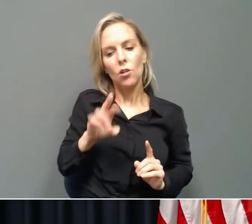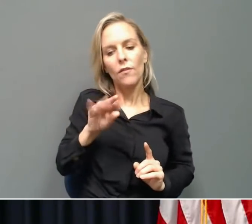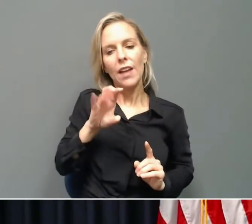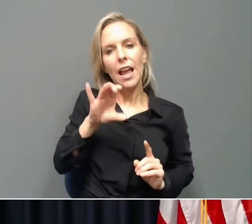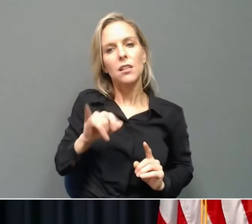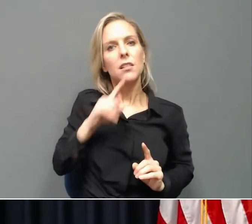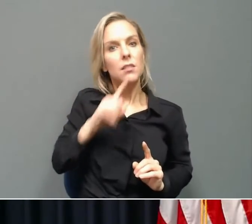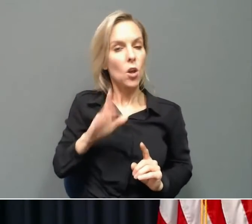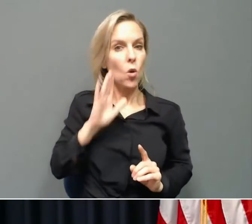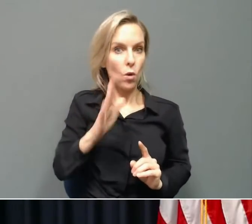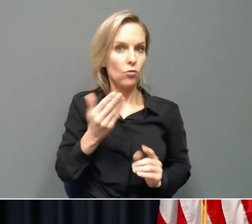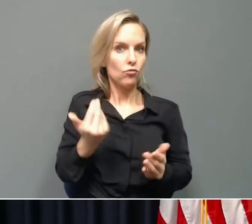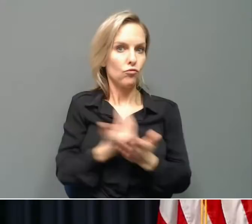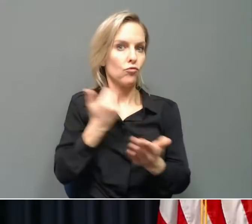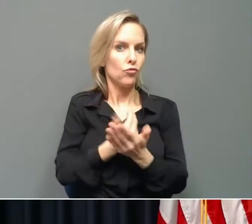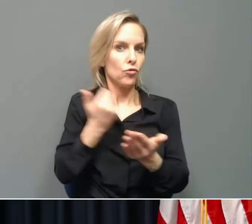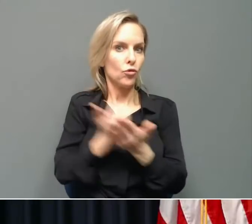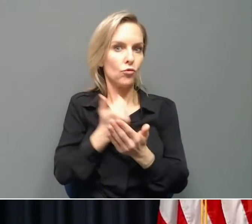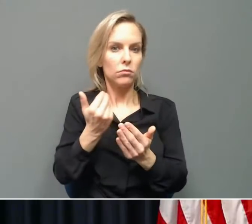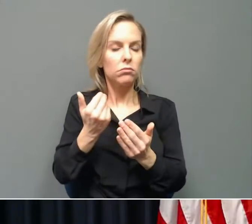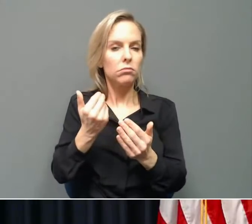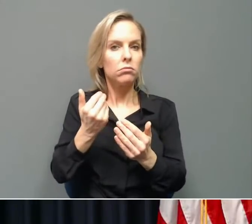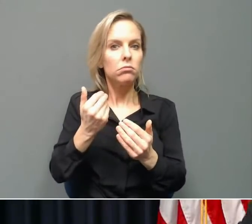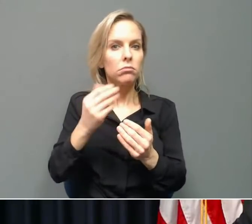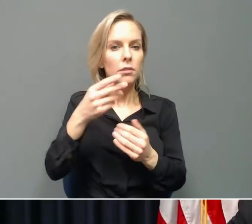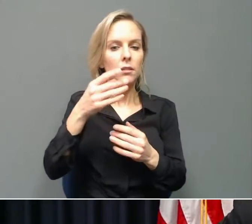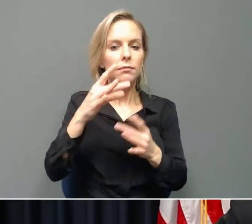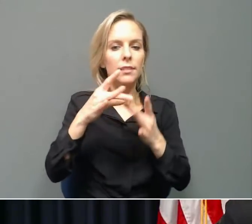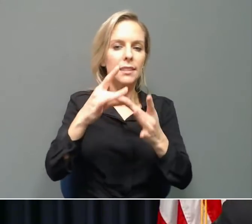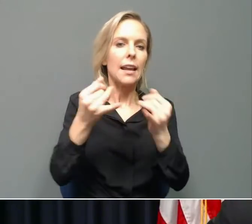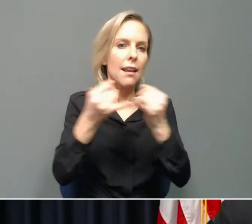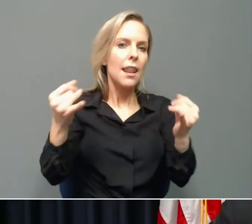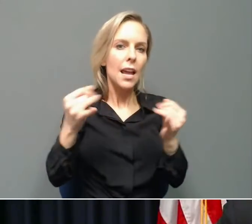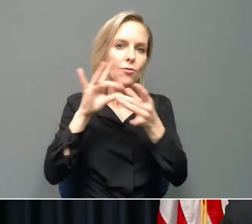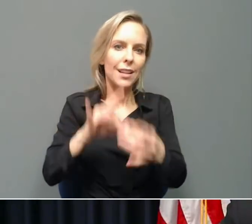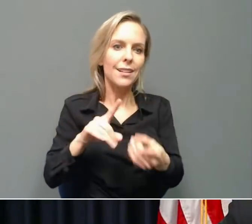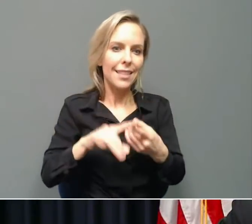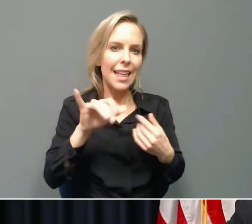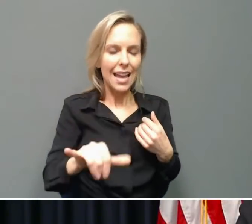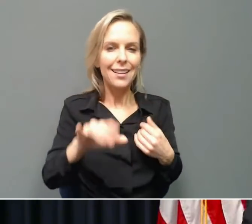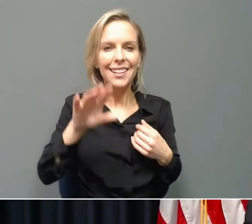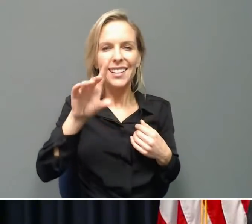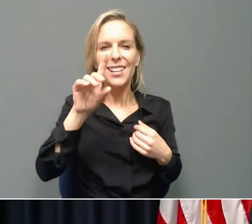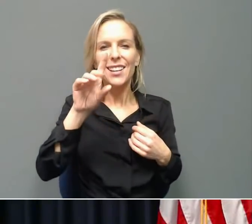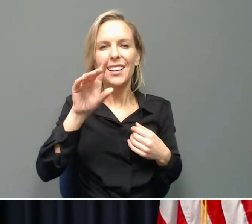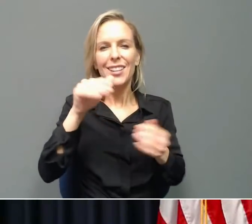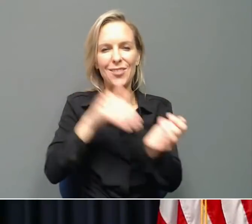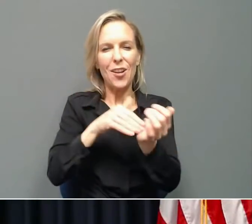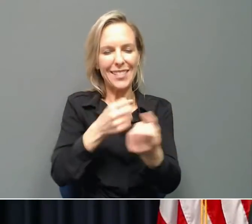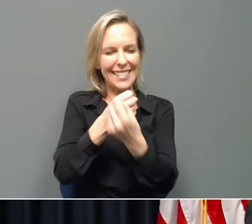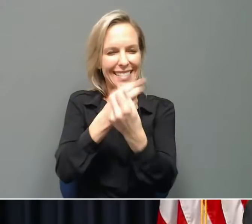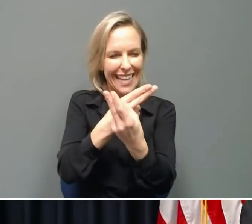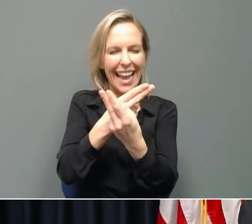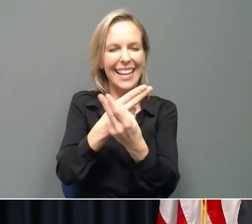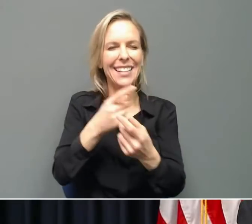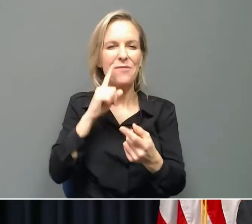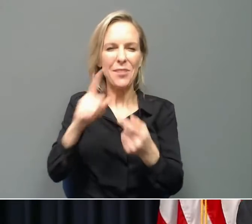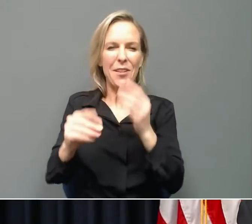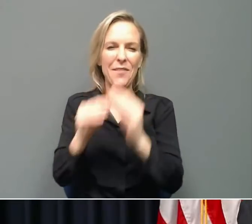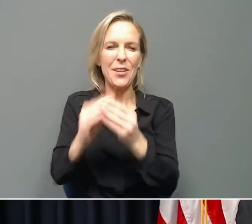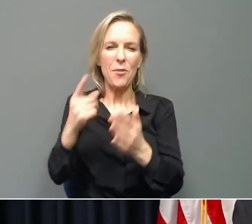out on that. Is that correct, Dr. Stack? Okay, and he's going to add to it and fix whatever I messed up.